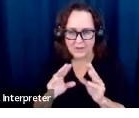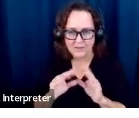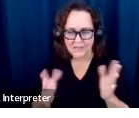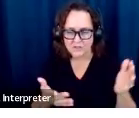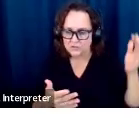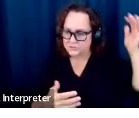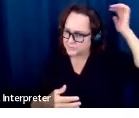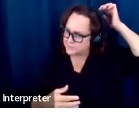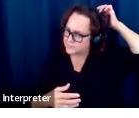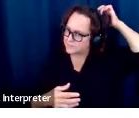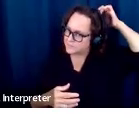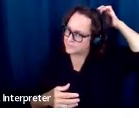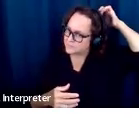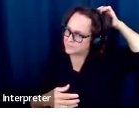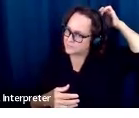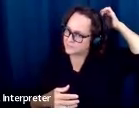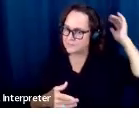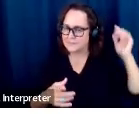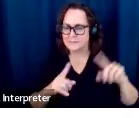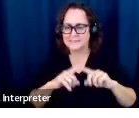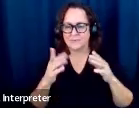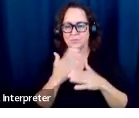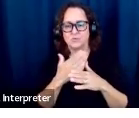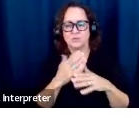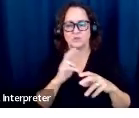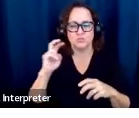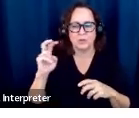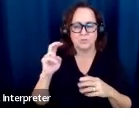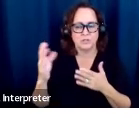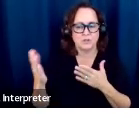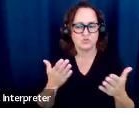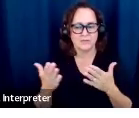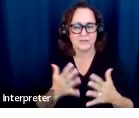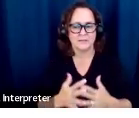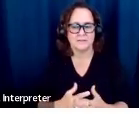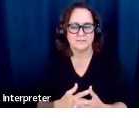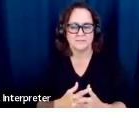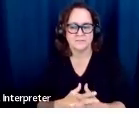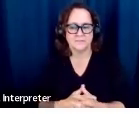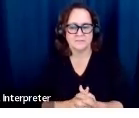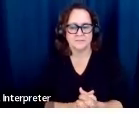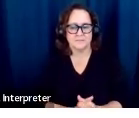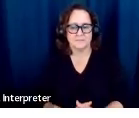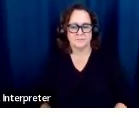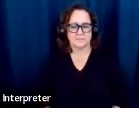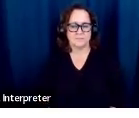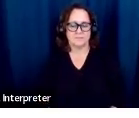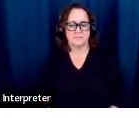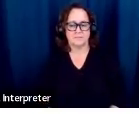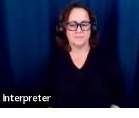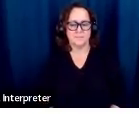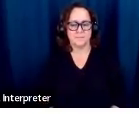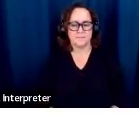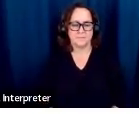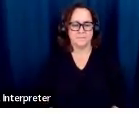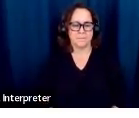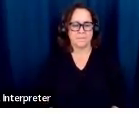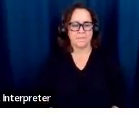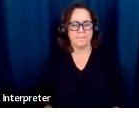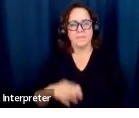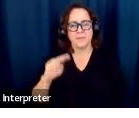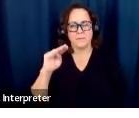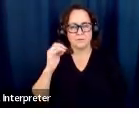to offer about the difference in these transportation services offered under the CSW versus the state plan.